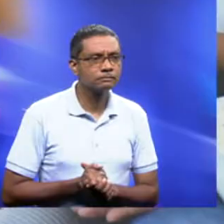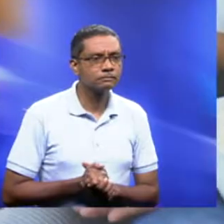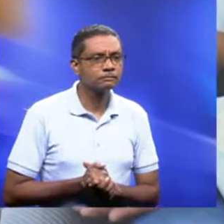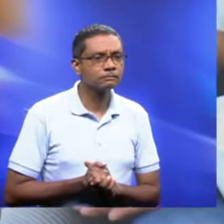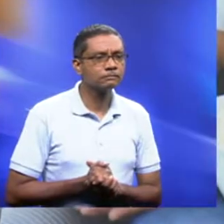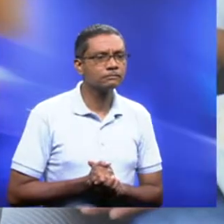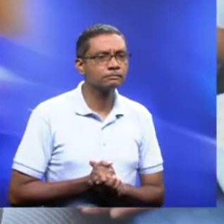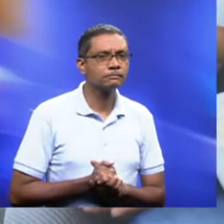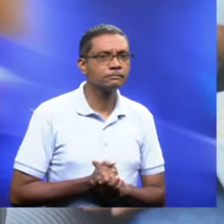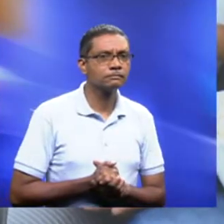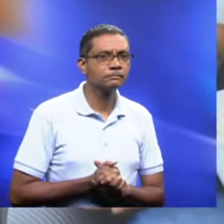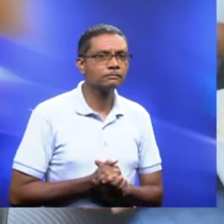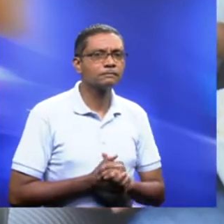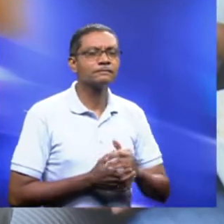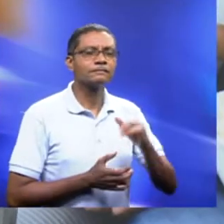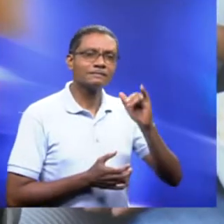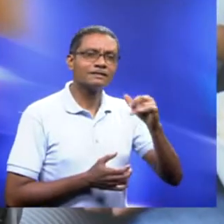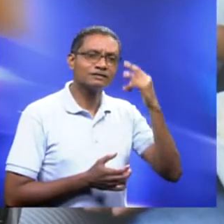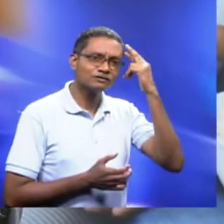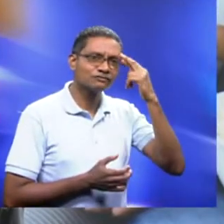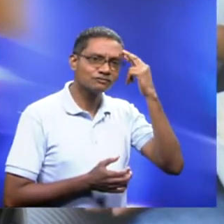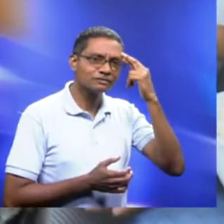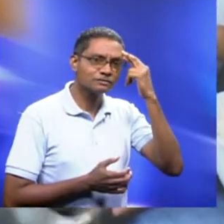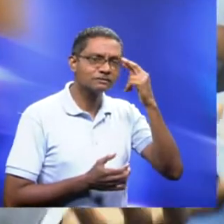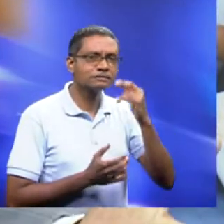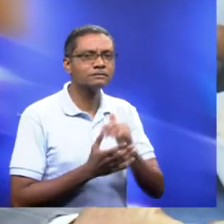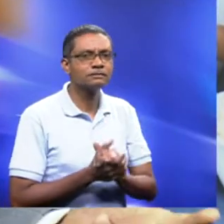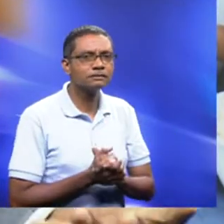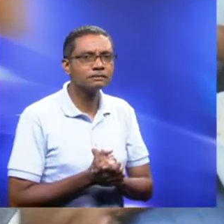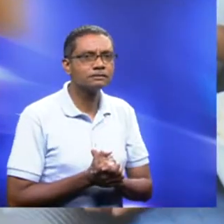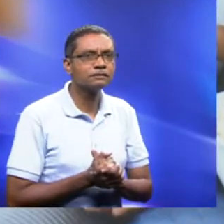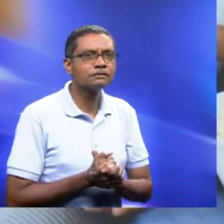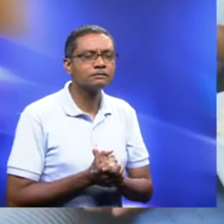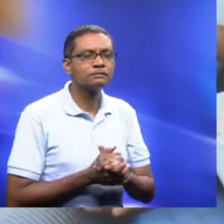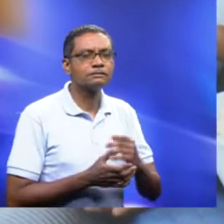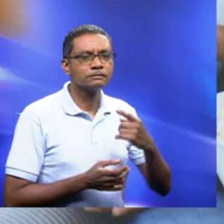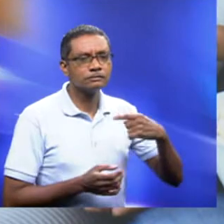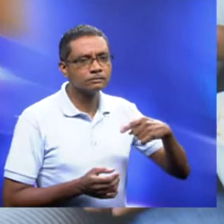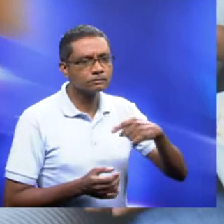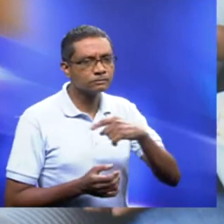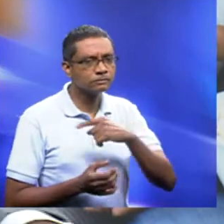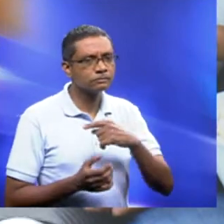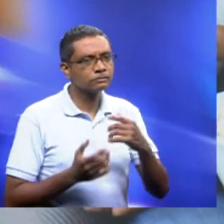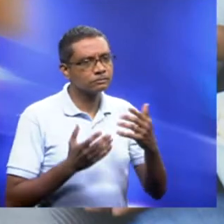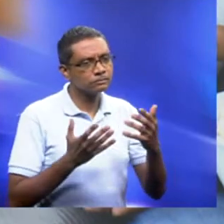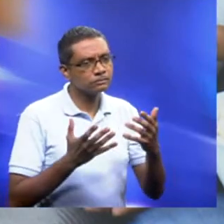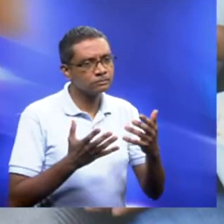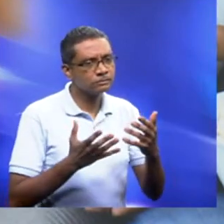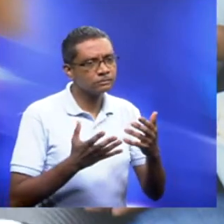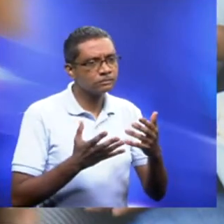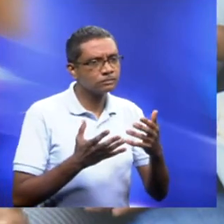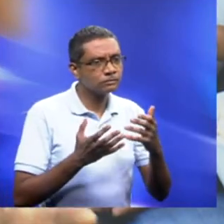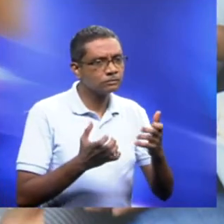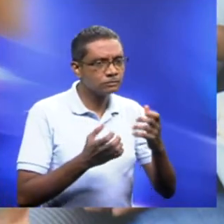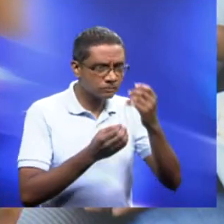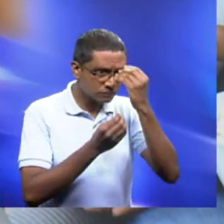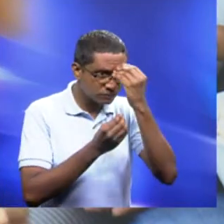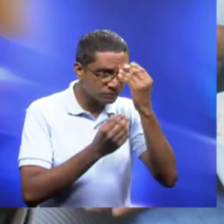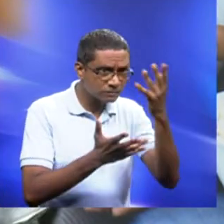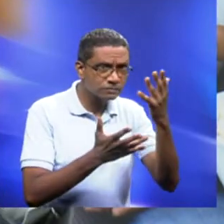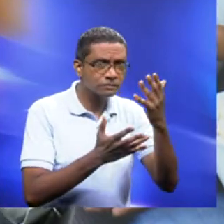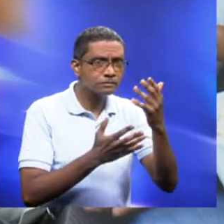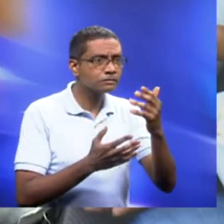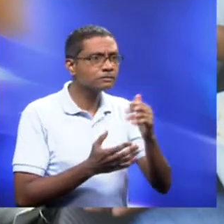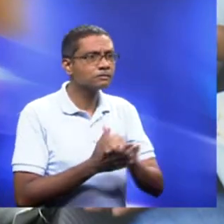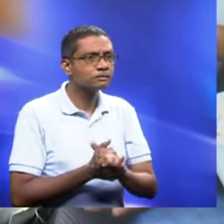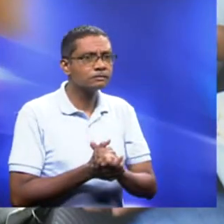the reason they want it is to attract you to get more services. And you'll observe the same thing with other social media platforms.